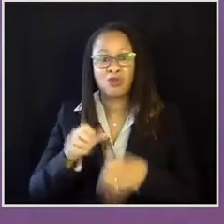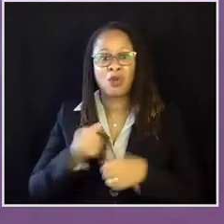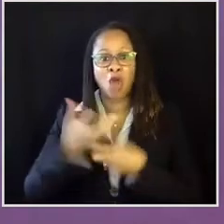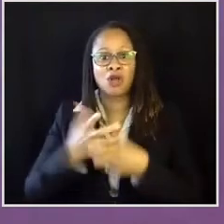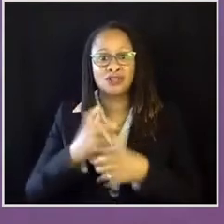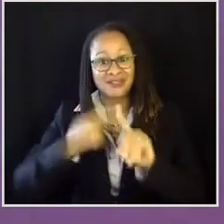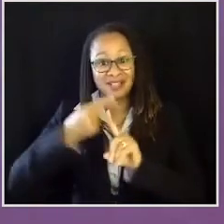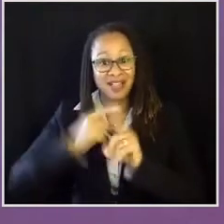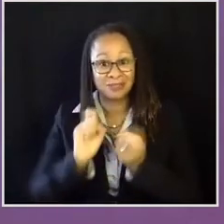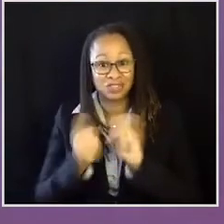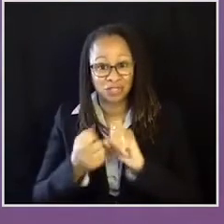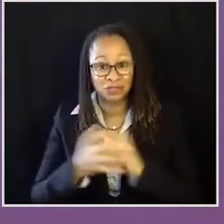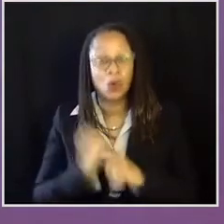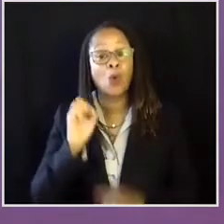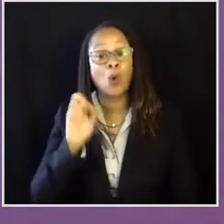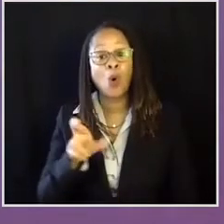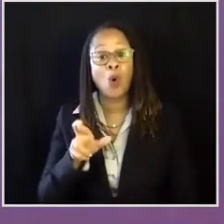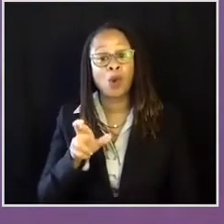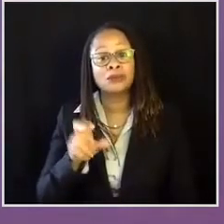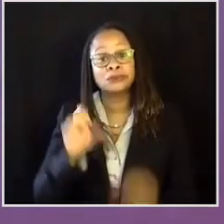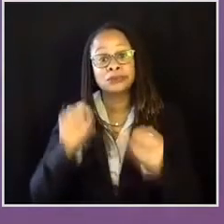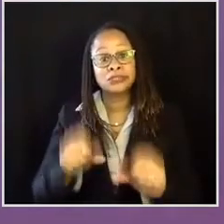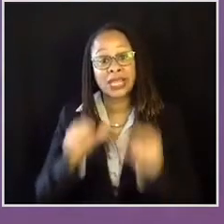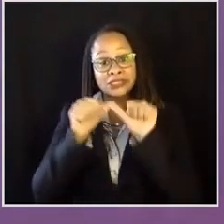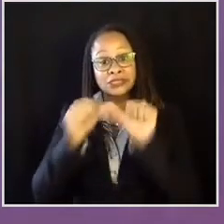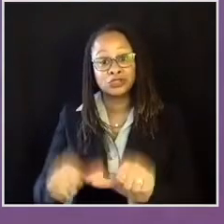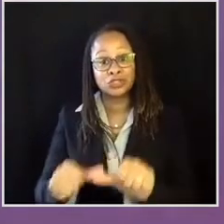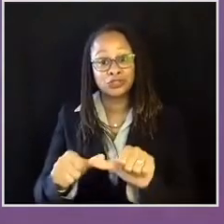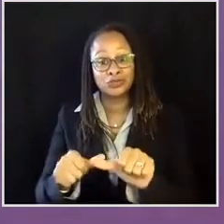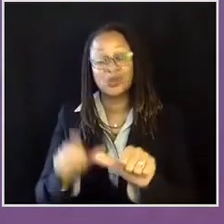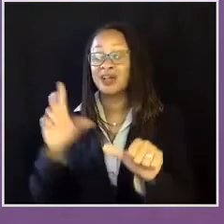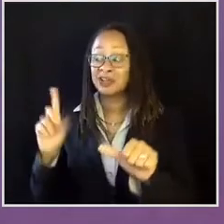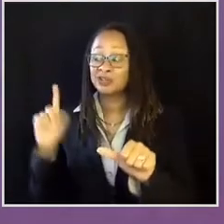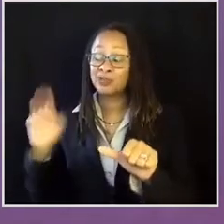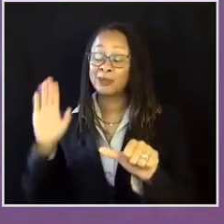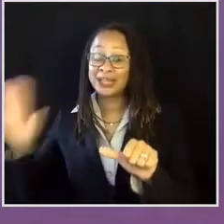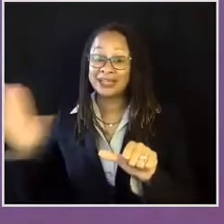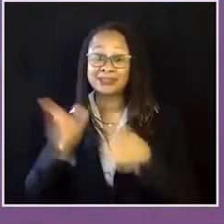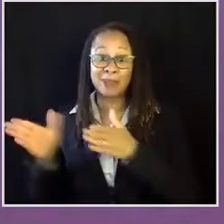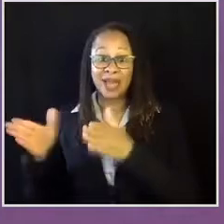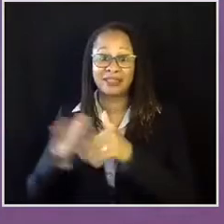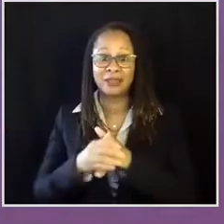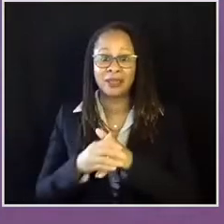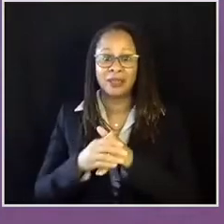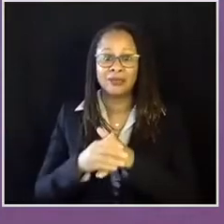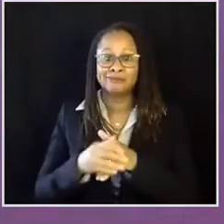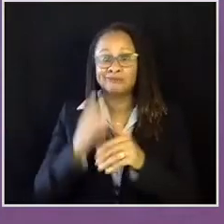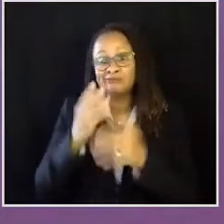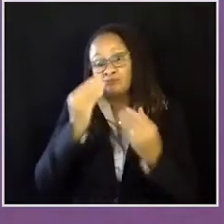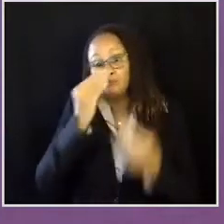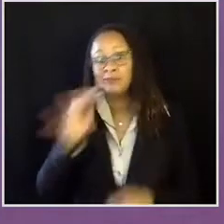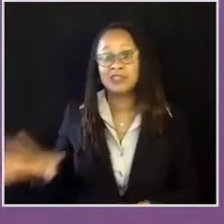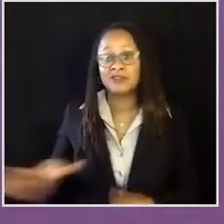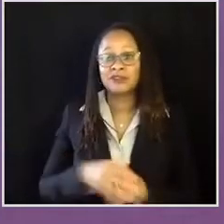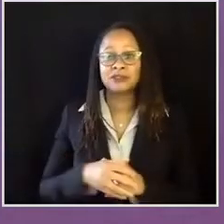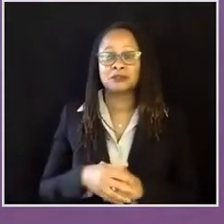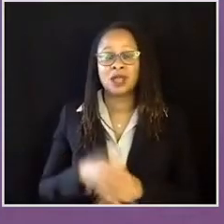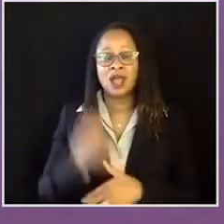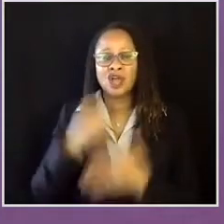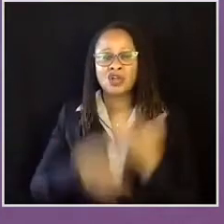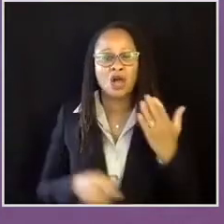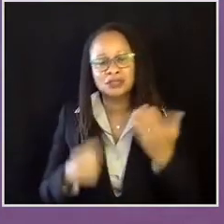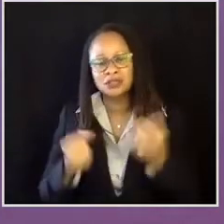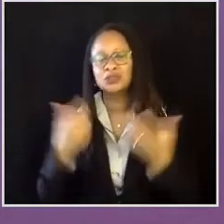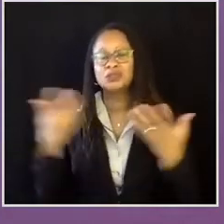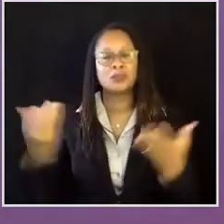Or we can continue down the path Donald Trump has us on, a path of indifference, costing tens of billions of